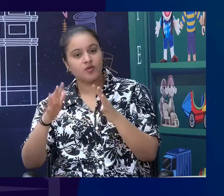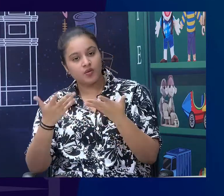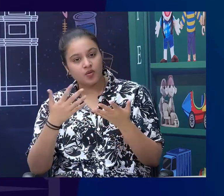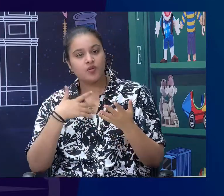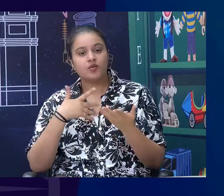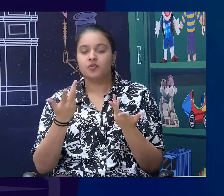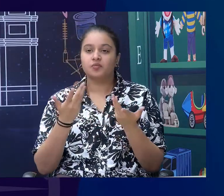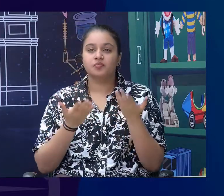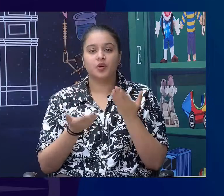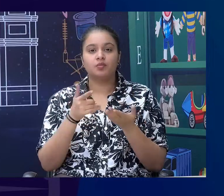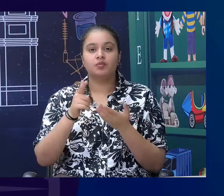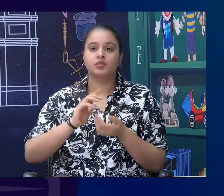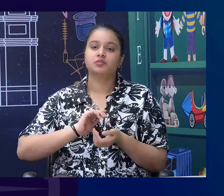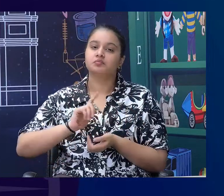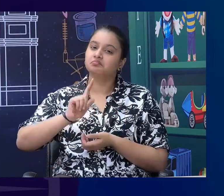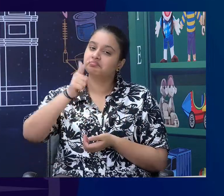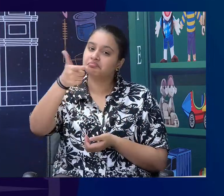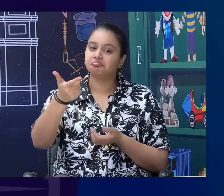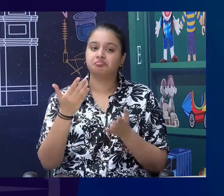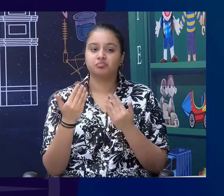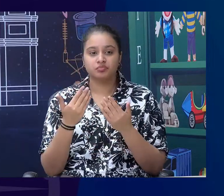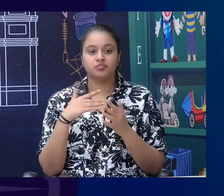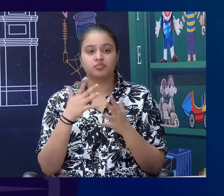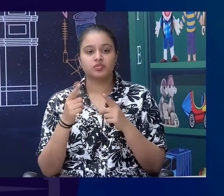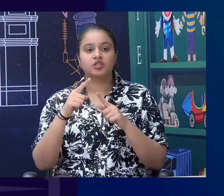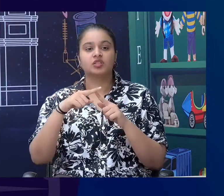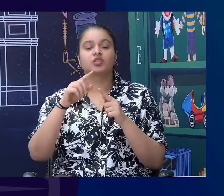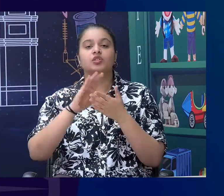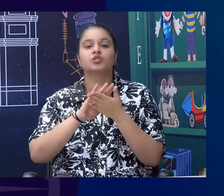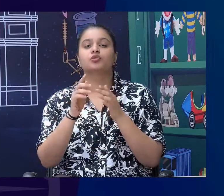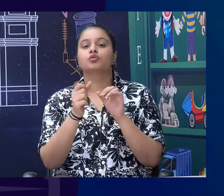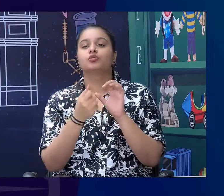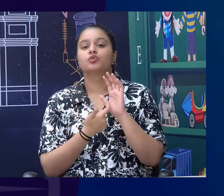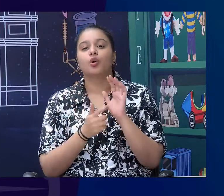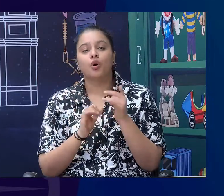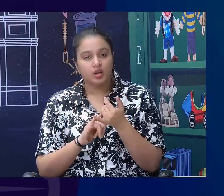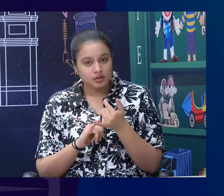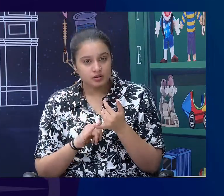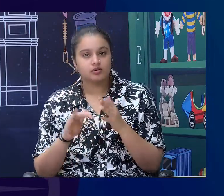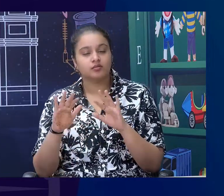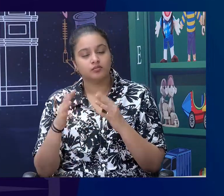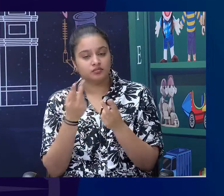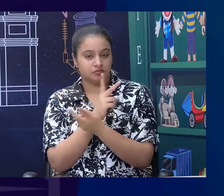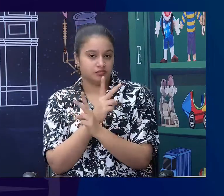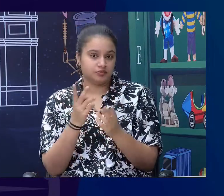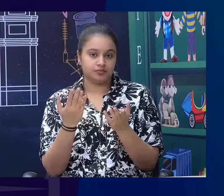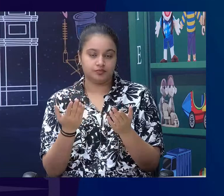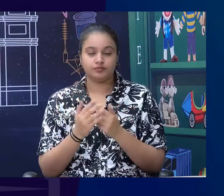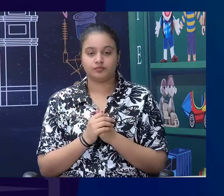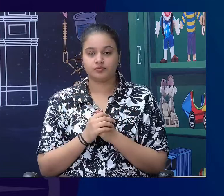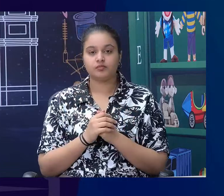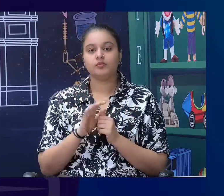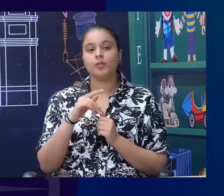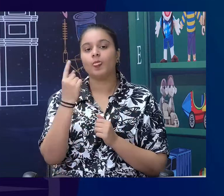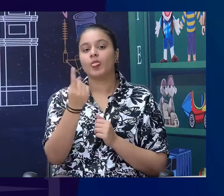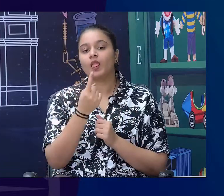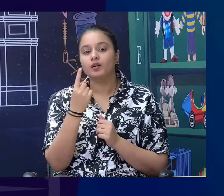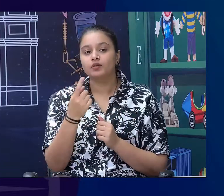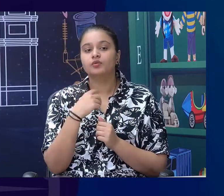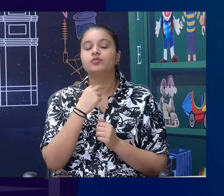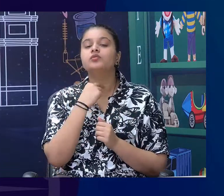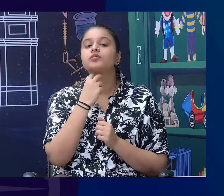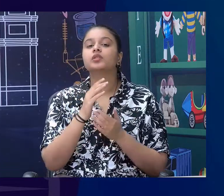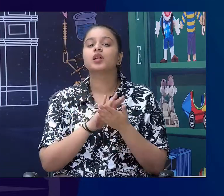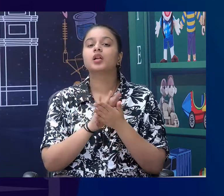without eating for so many days as well. They'll eat a lot of thorns, Yeah. sticks, cactus even. Yes. Right, and he only said